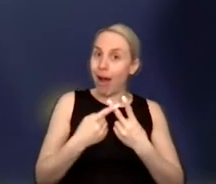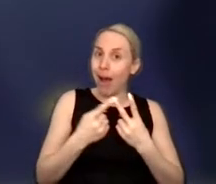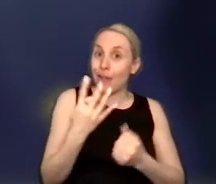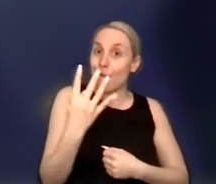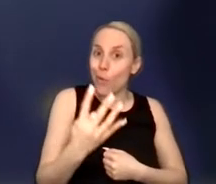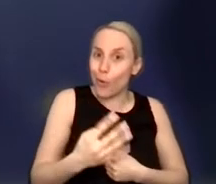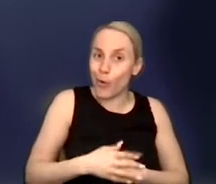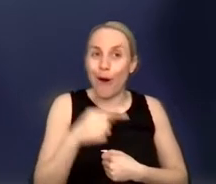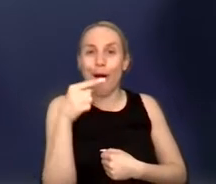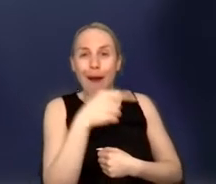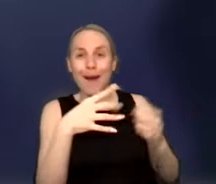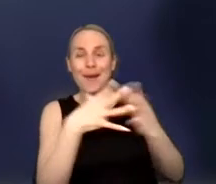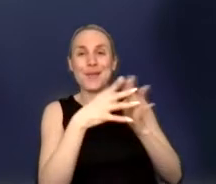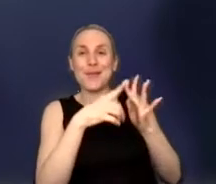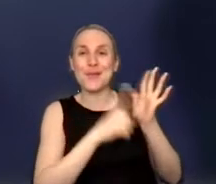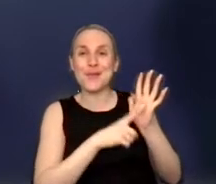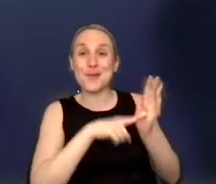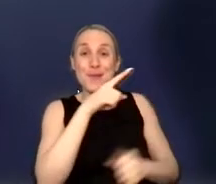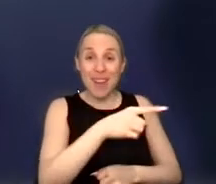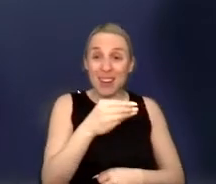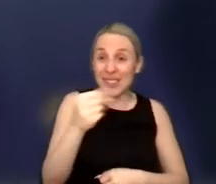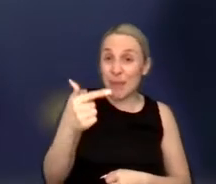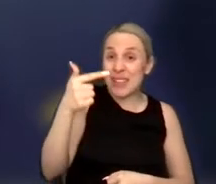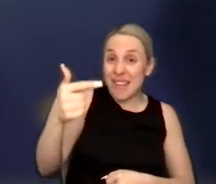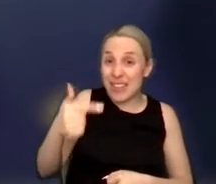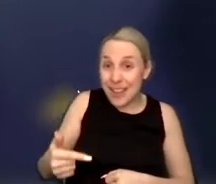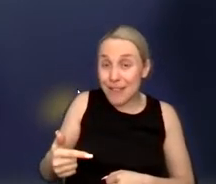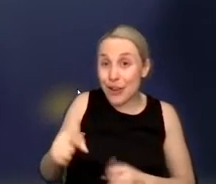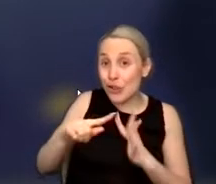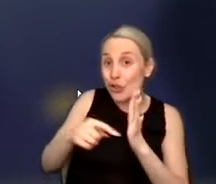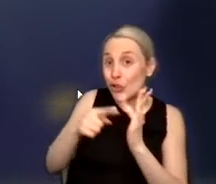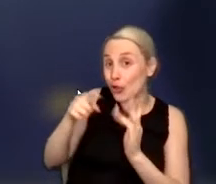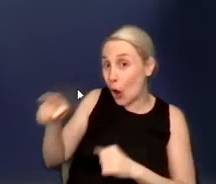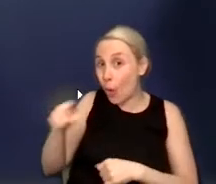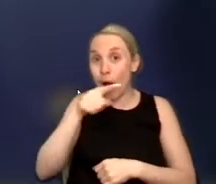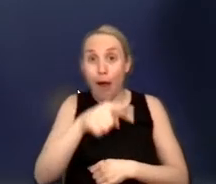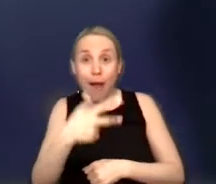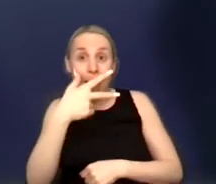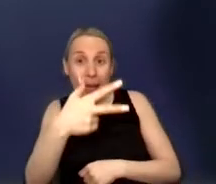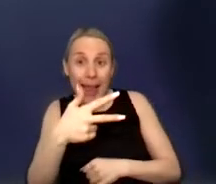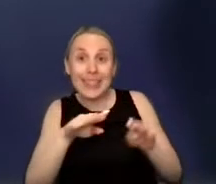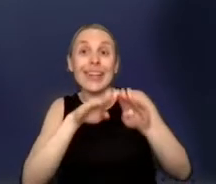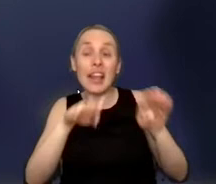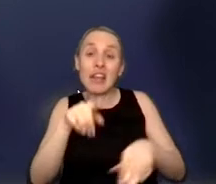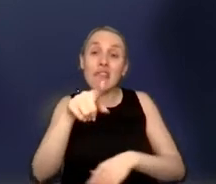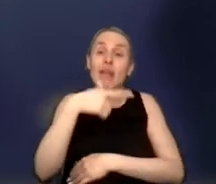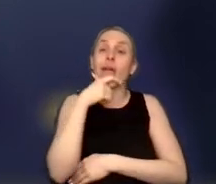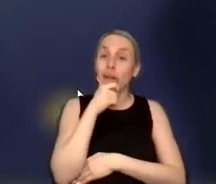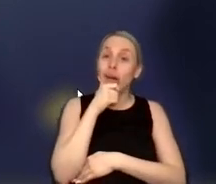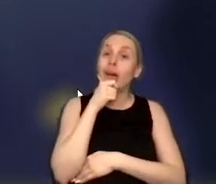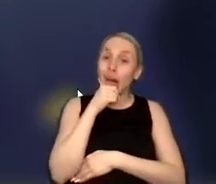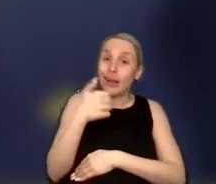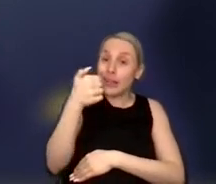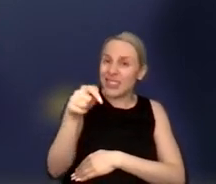will. Yes. And we got some 7s, Joanna. I literally couldn't. An 8, another even. A 6. That's a